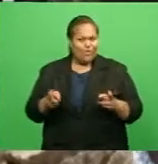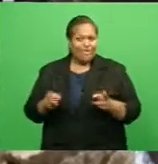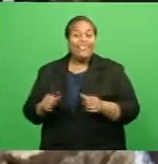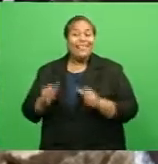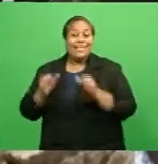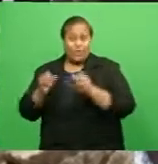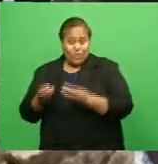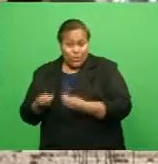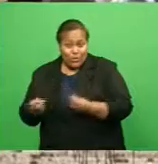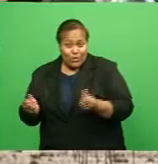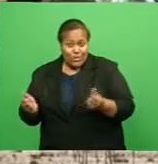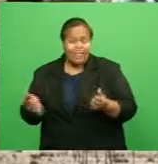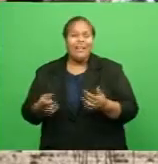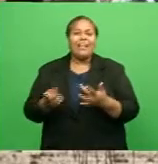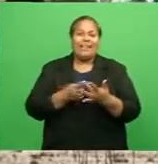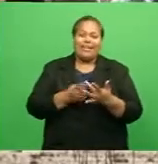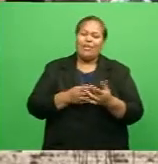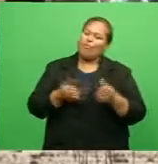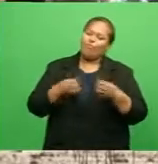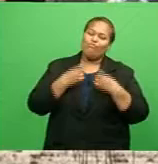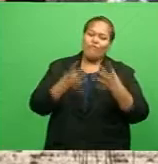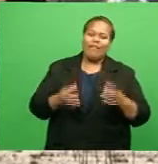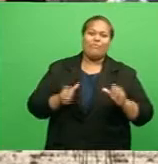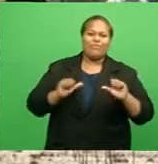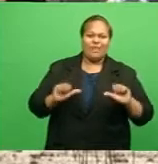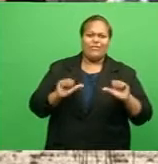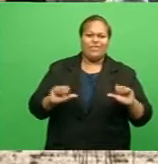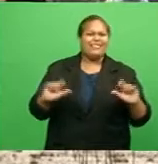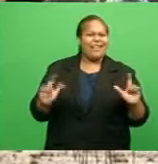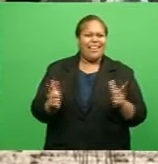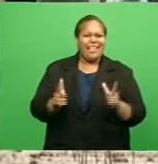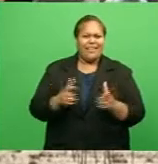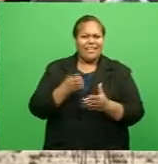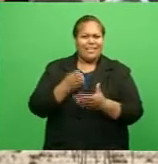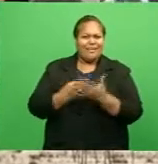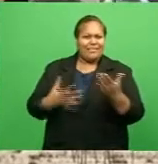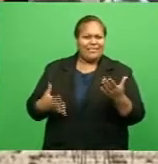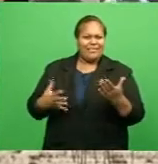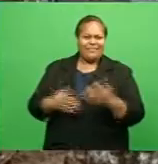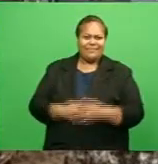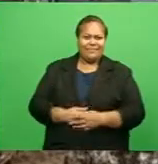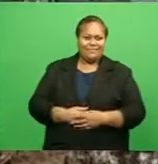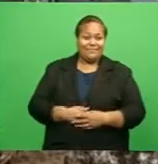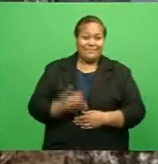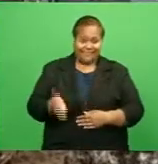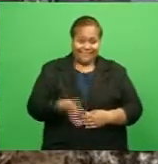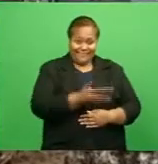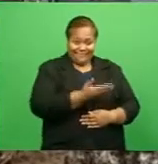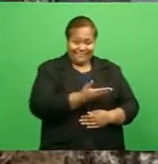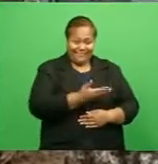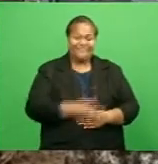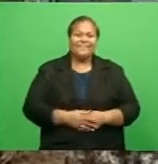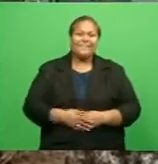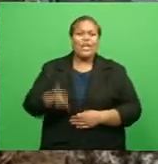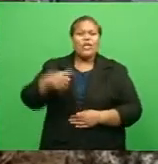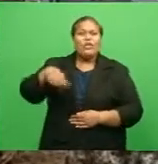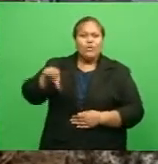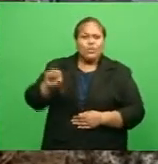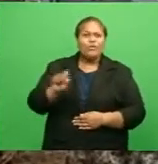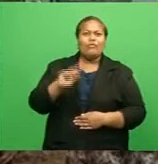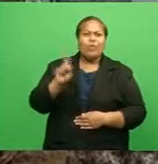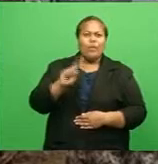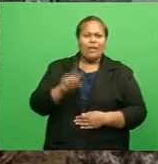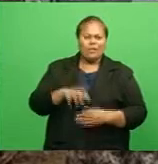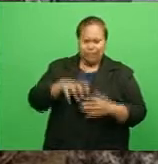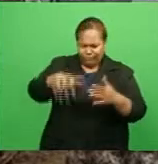protection that is more effective and less expensive than a concrete wall. The use of boulders reduces